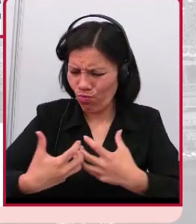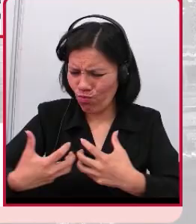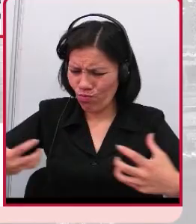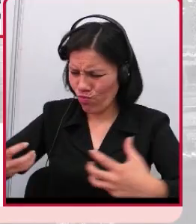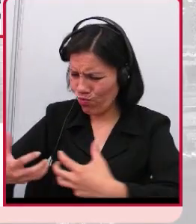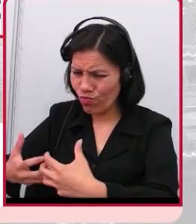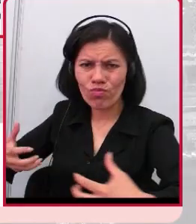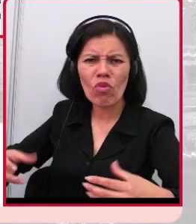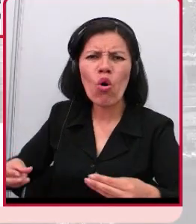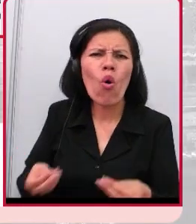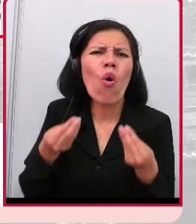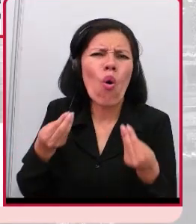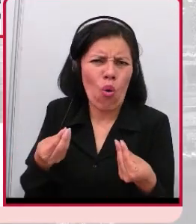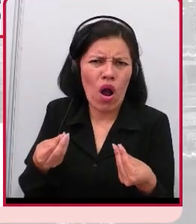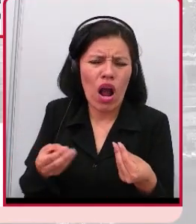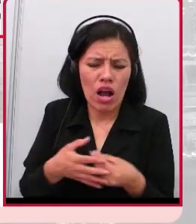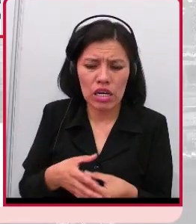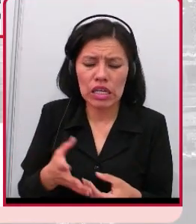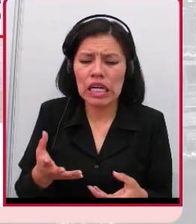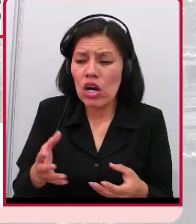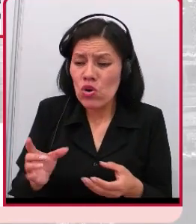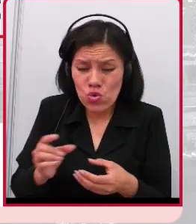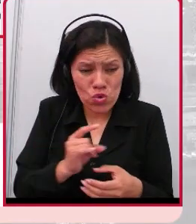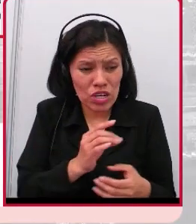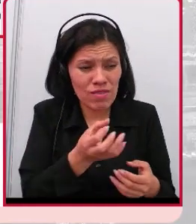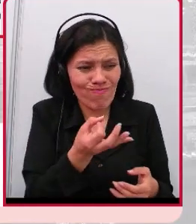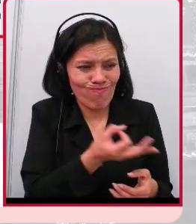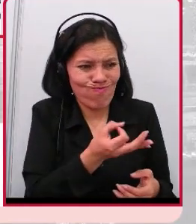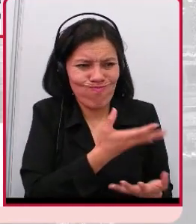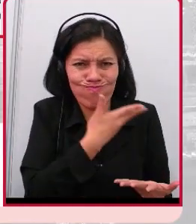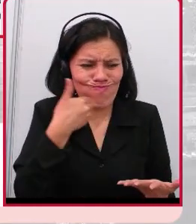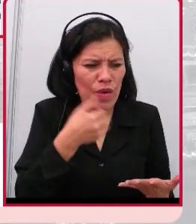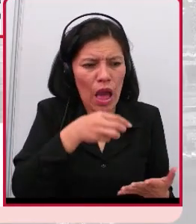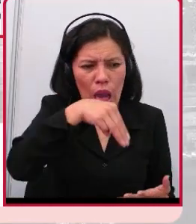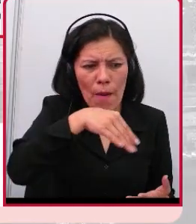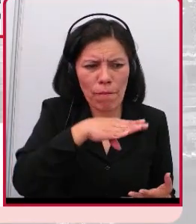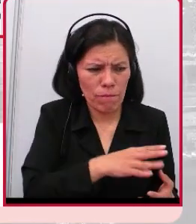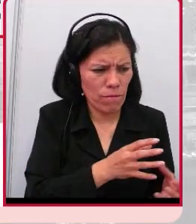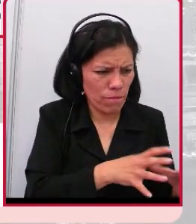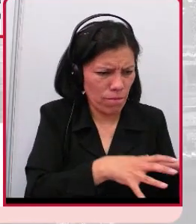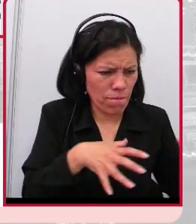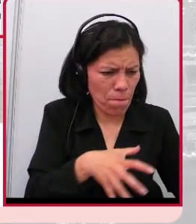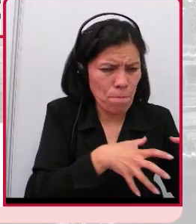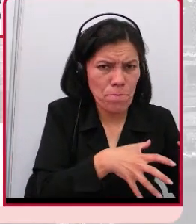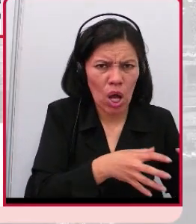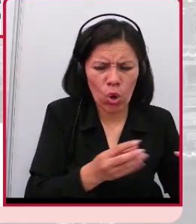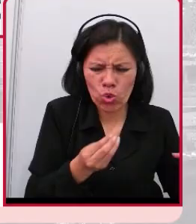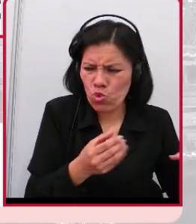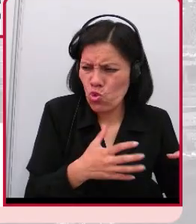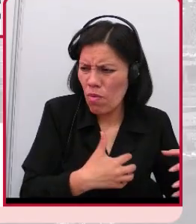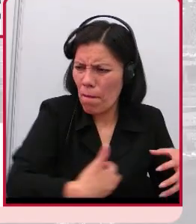order to separate the contaminants and the pollutants in order to optimize molybdenum recovery.